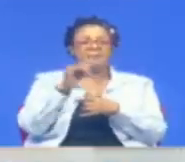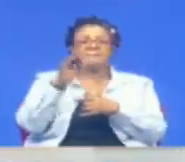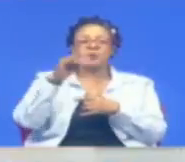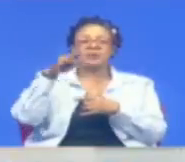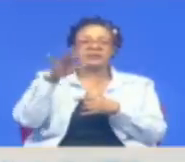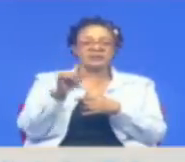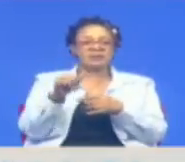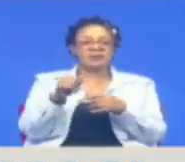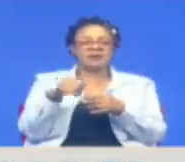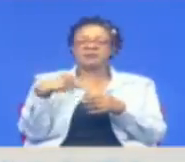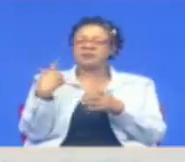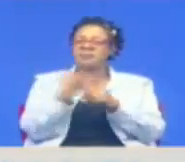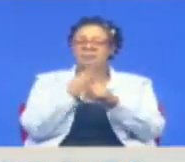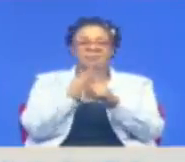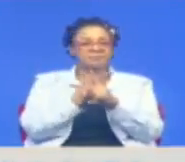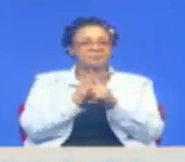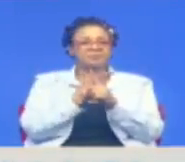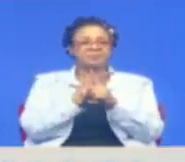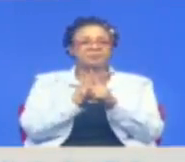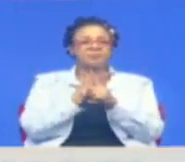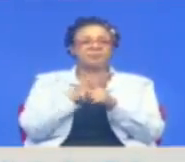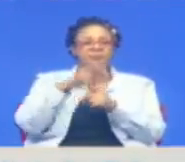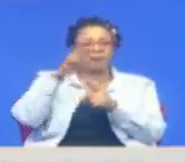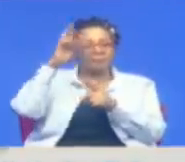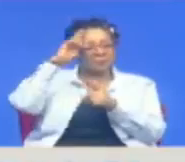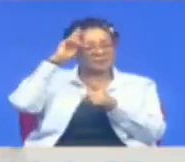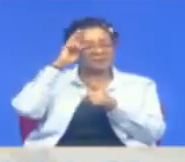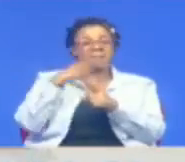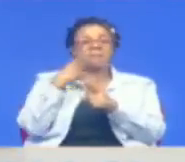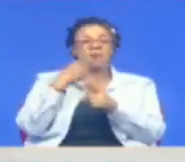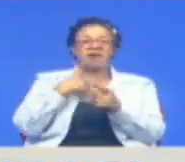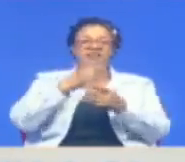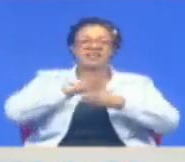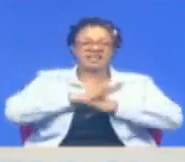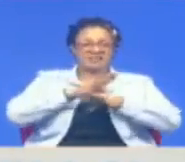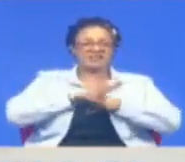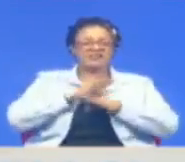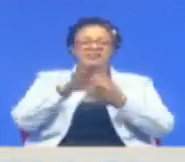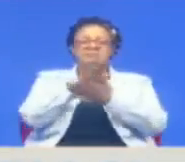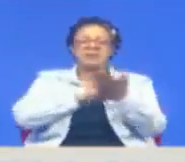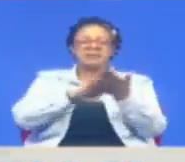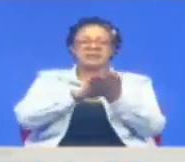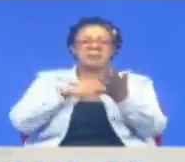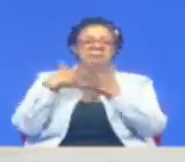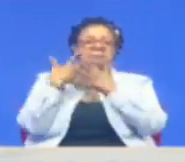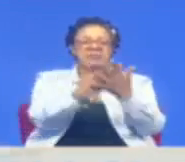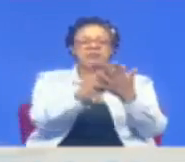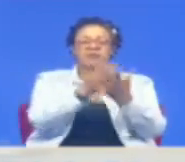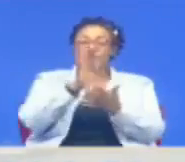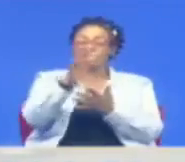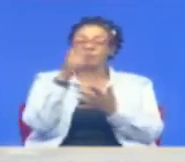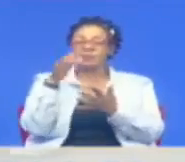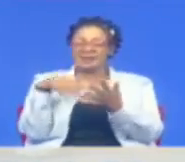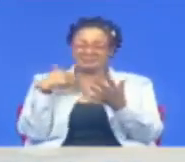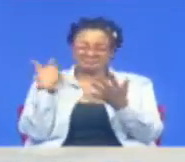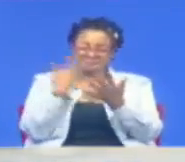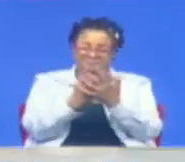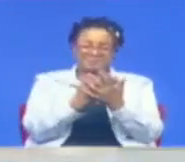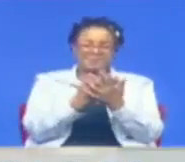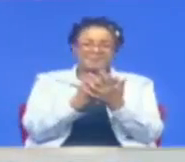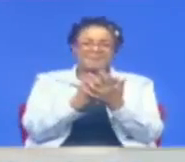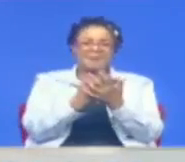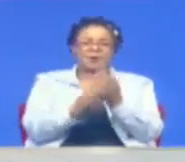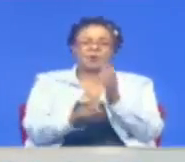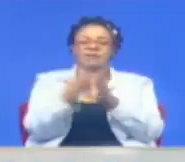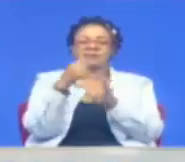and so on. The police chief also warned that there is enough space in Uganda's prisons to keep those who will be arrested for causing chaos.